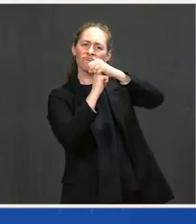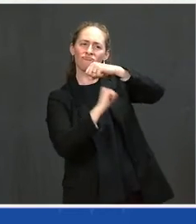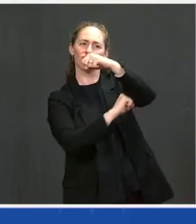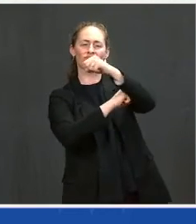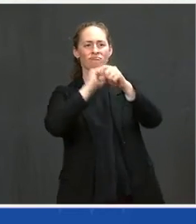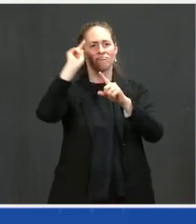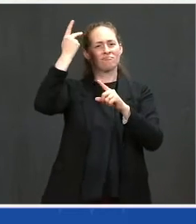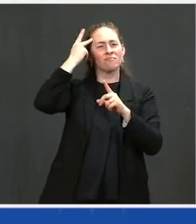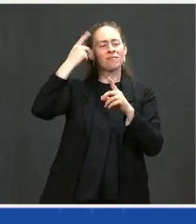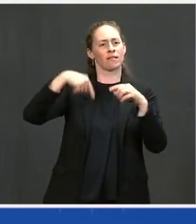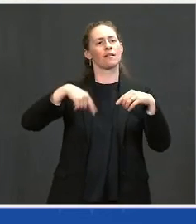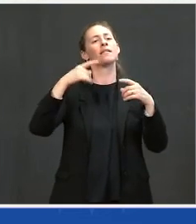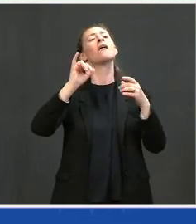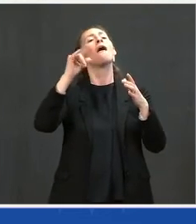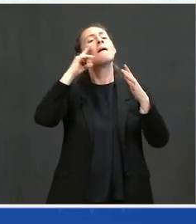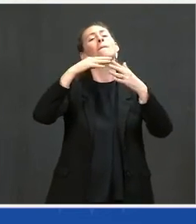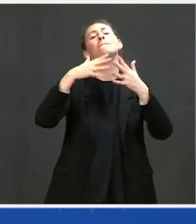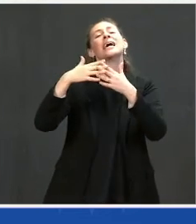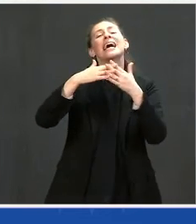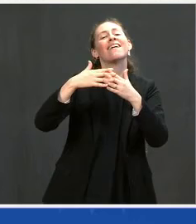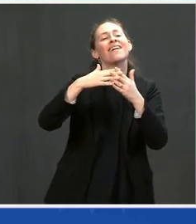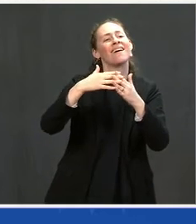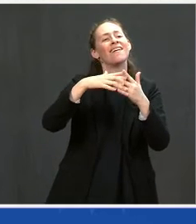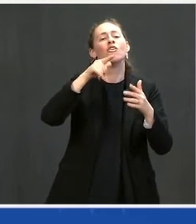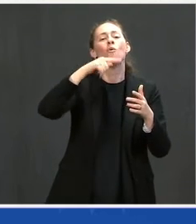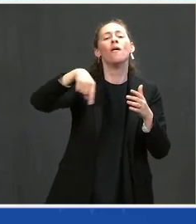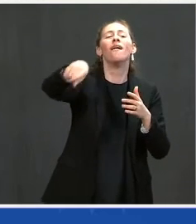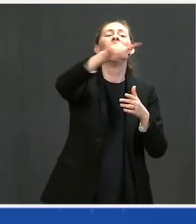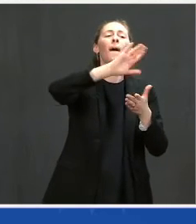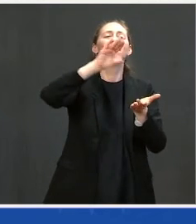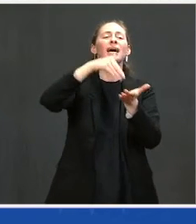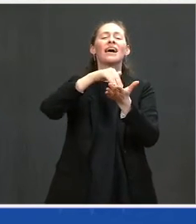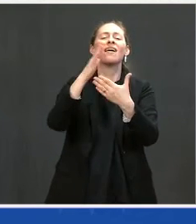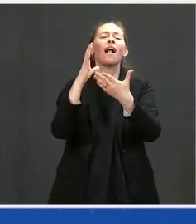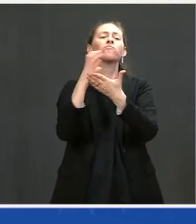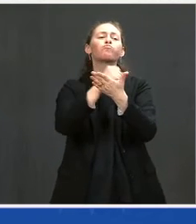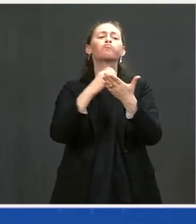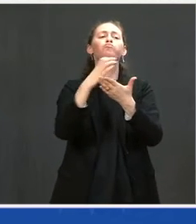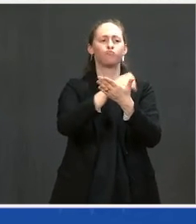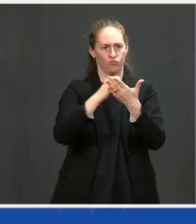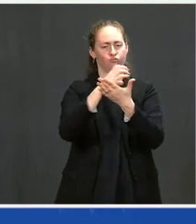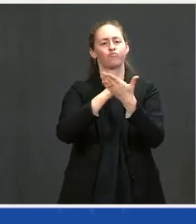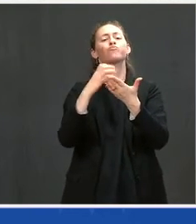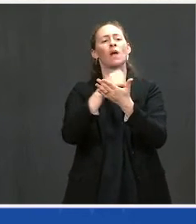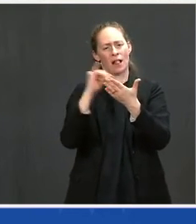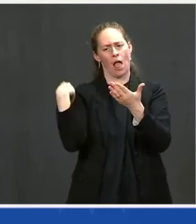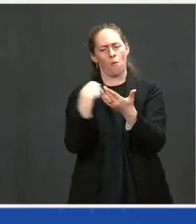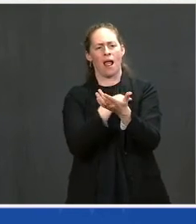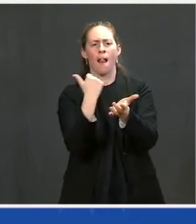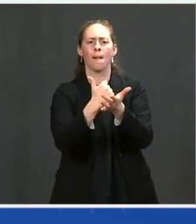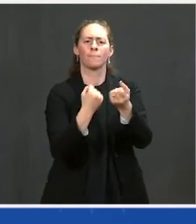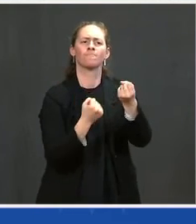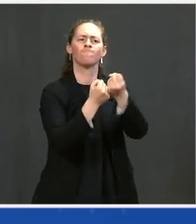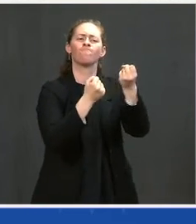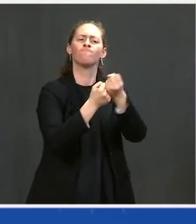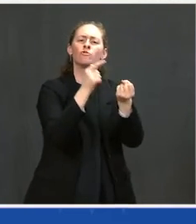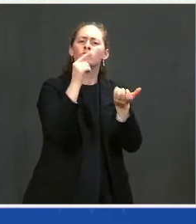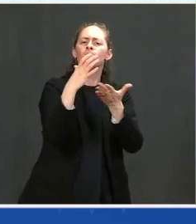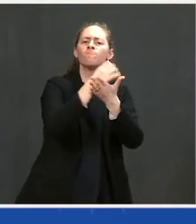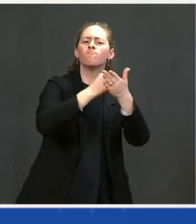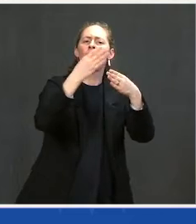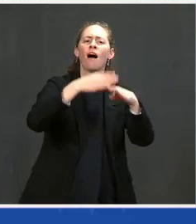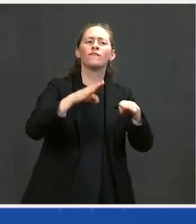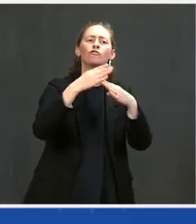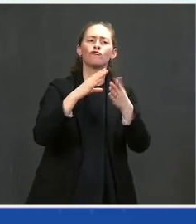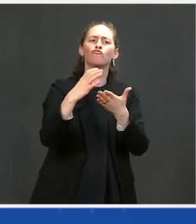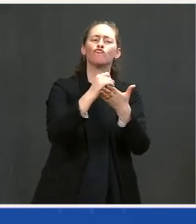America, and unions built them. The third reason I said I was running was to unite the